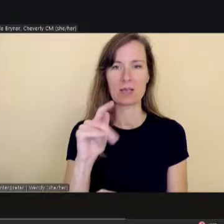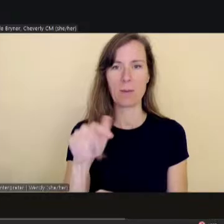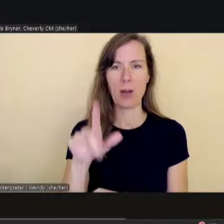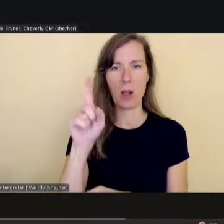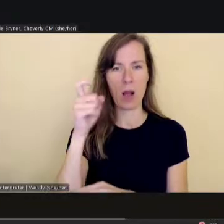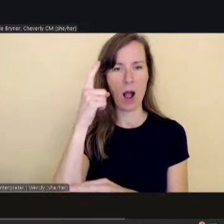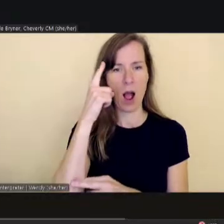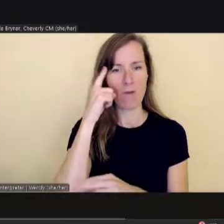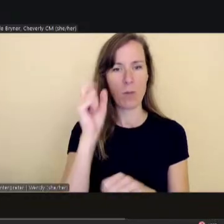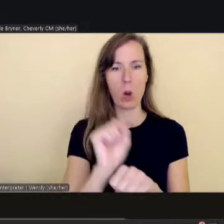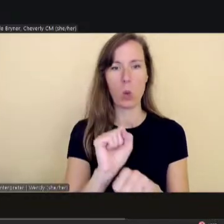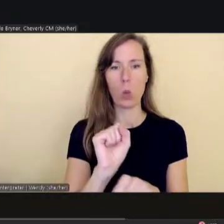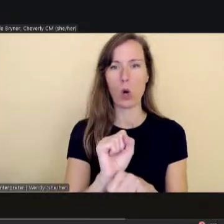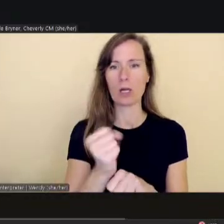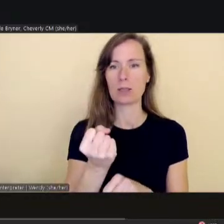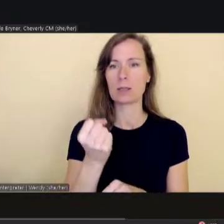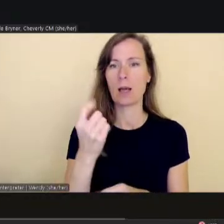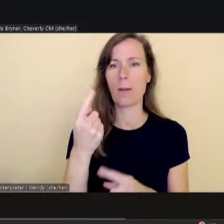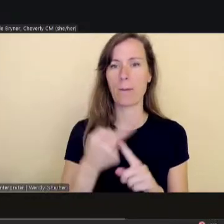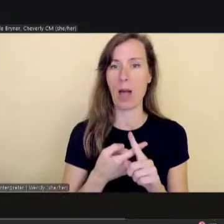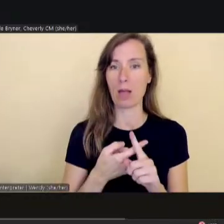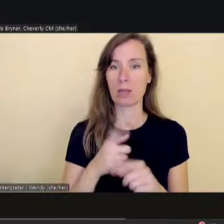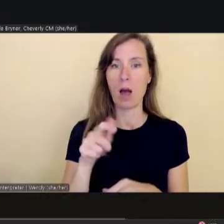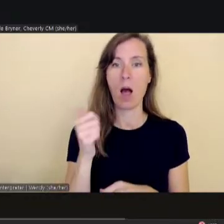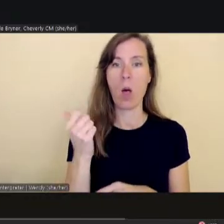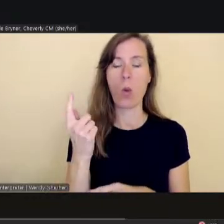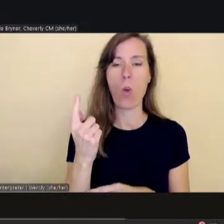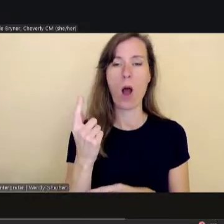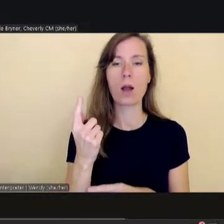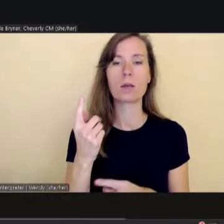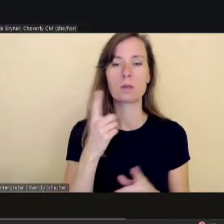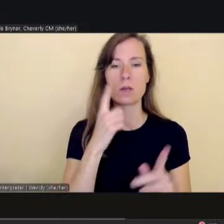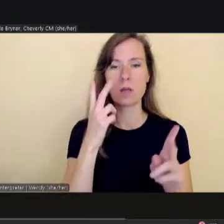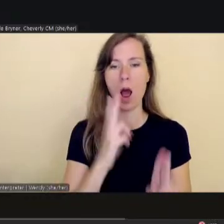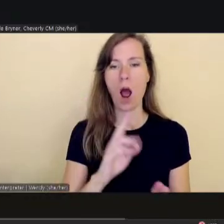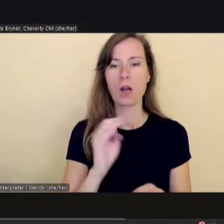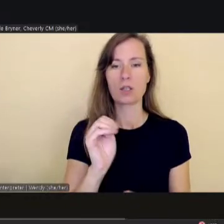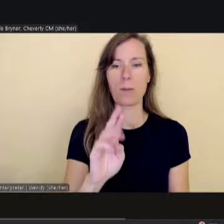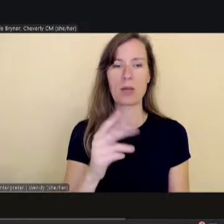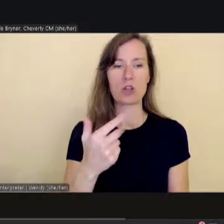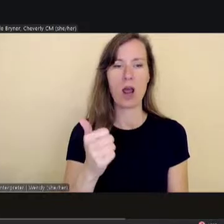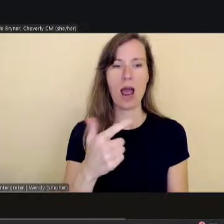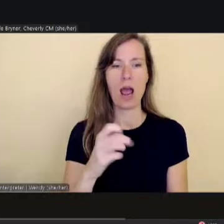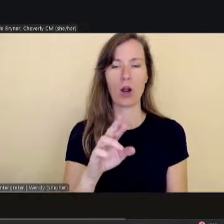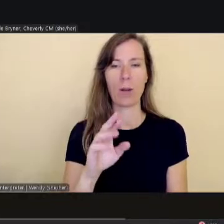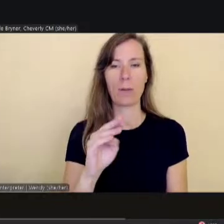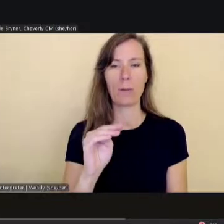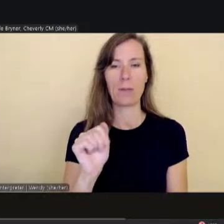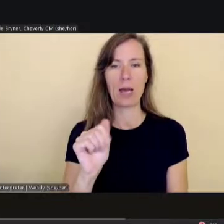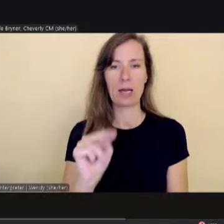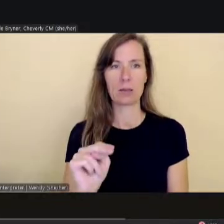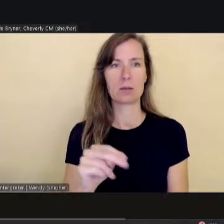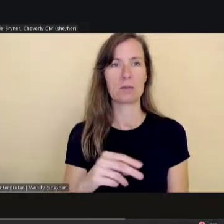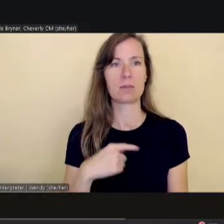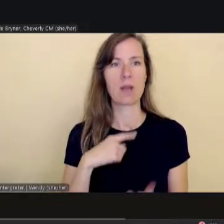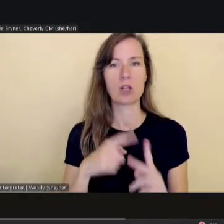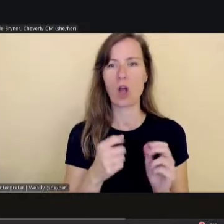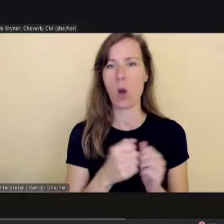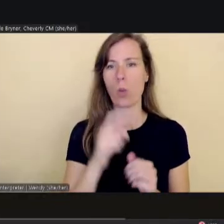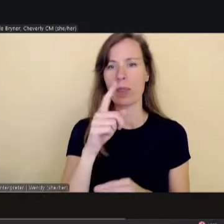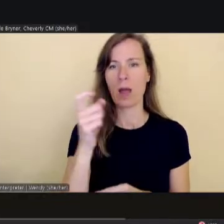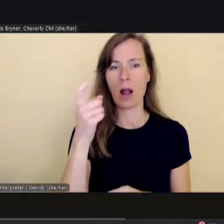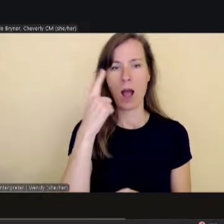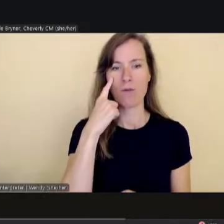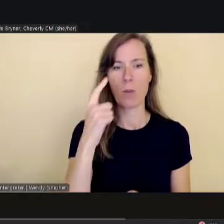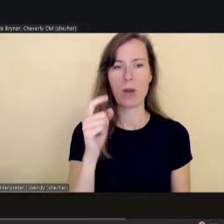on a proclamation honoring Mr. Hegeman. So I will start with Municipal Government Works Month.